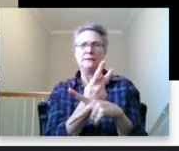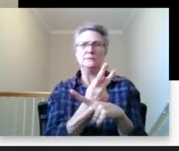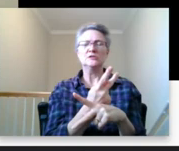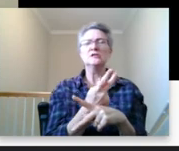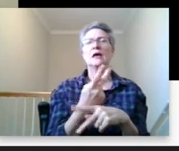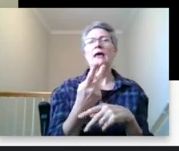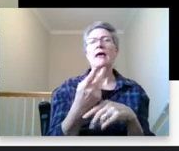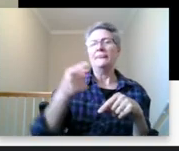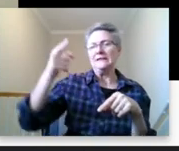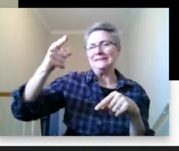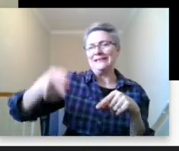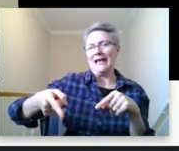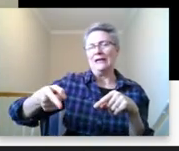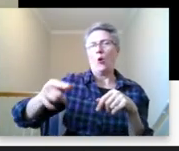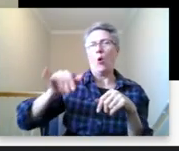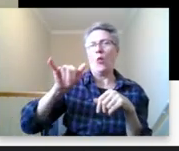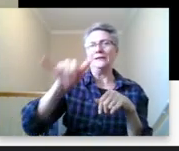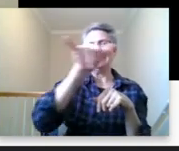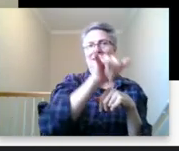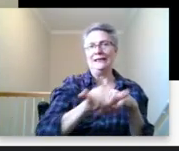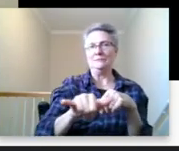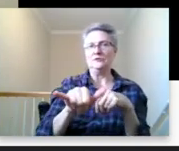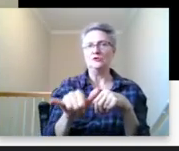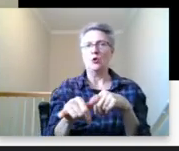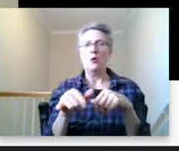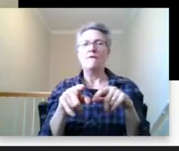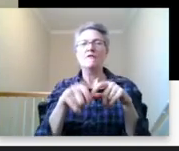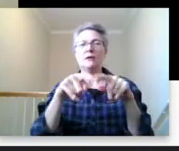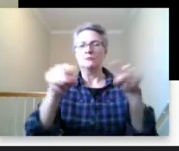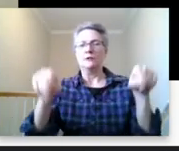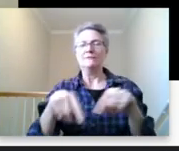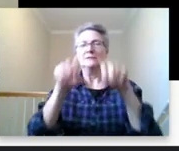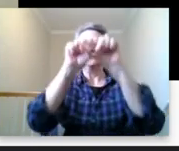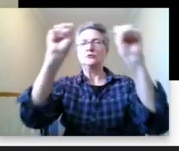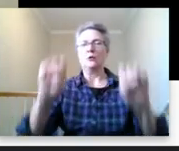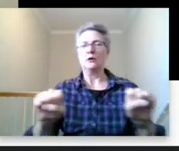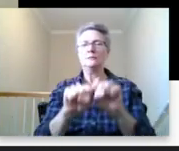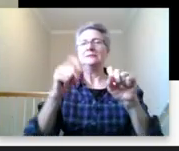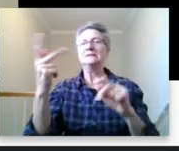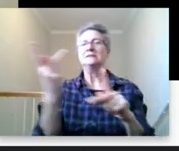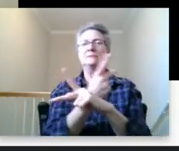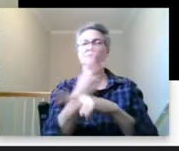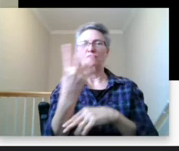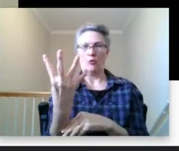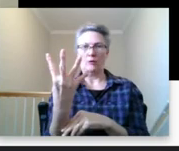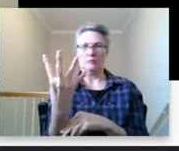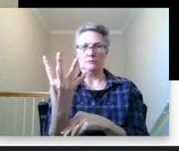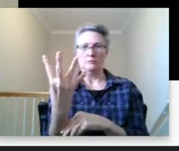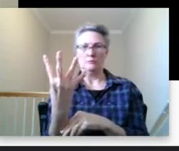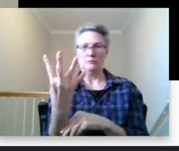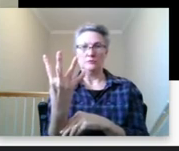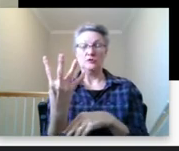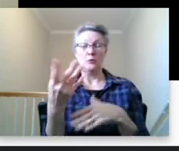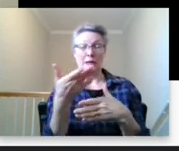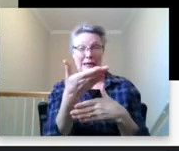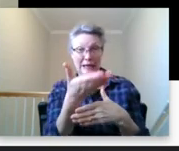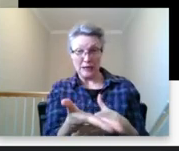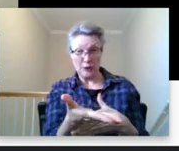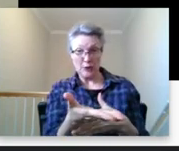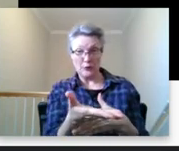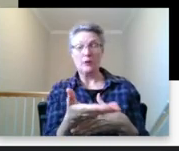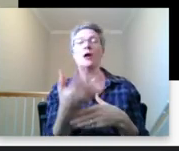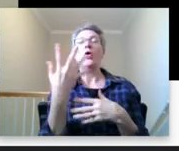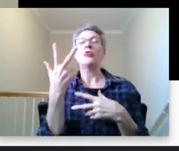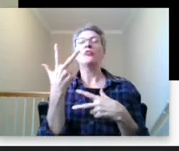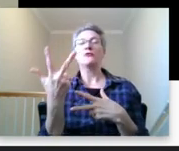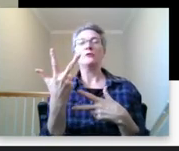because we know all the sides are the same. When we're finding the perimeter of a square, we can just multiply by 4. So in this case, we could say